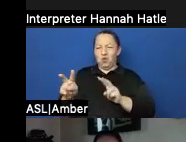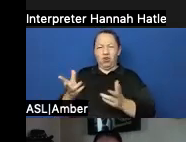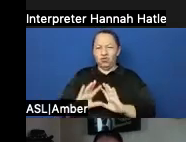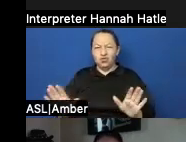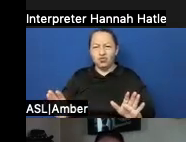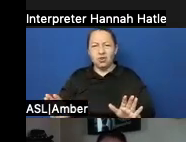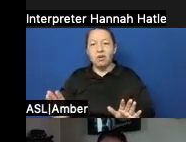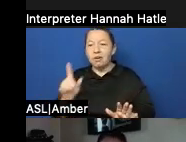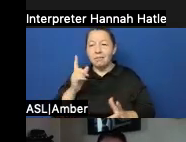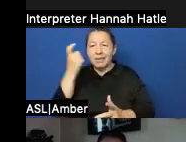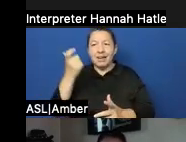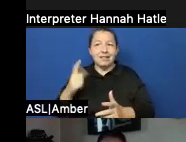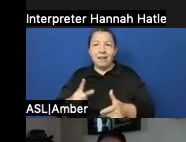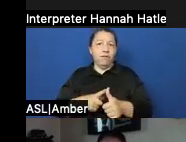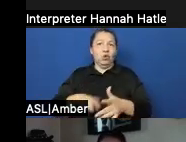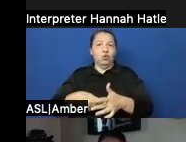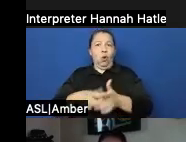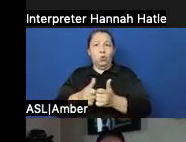consenting.